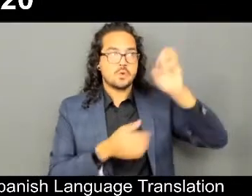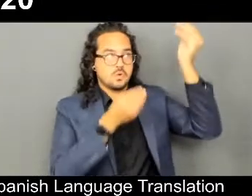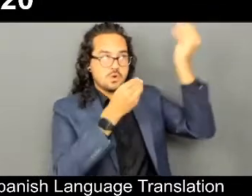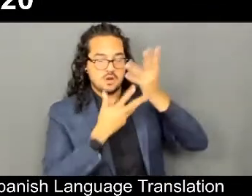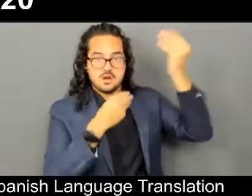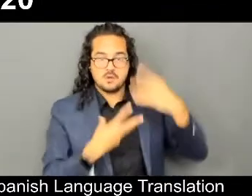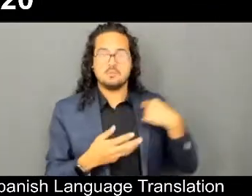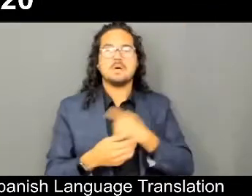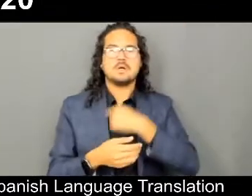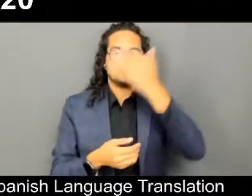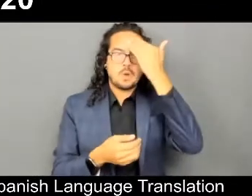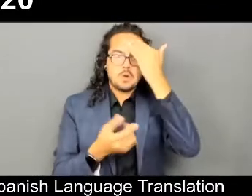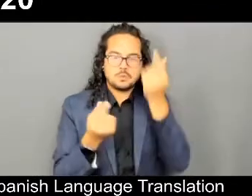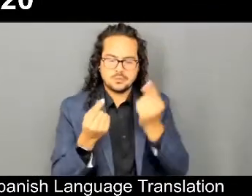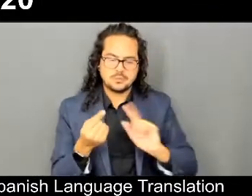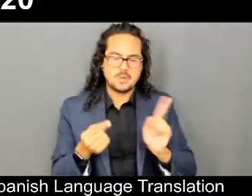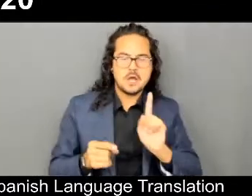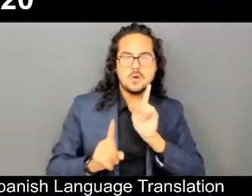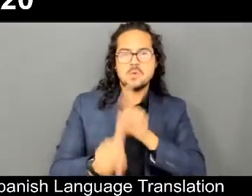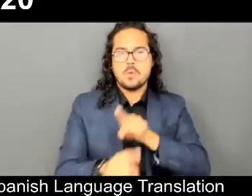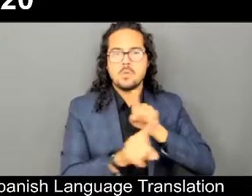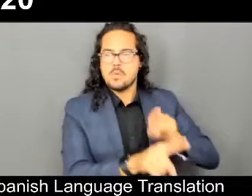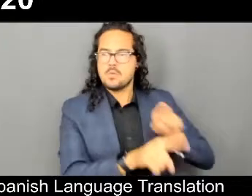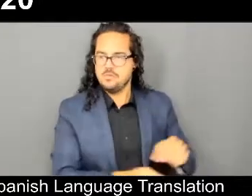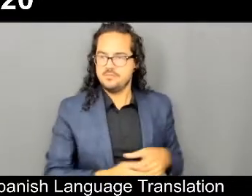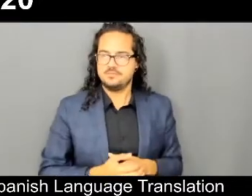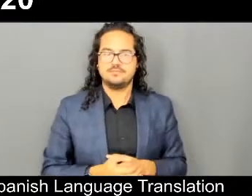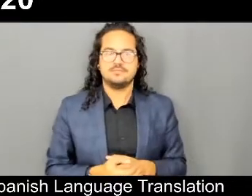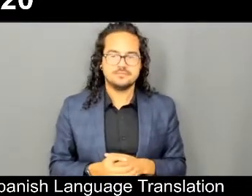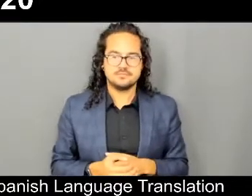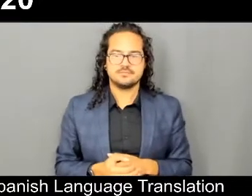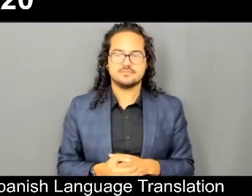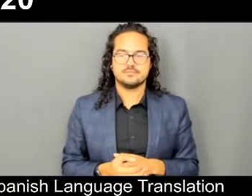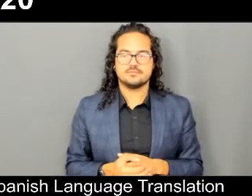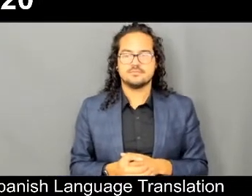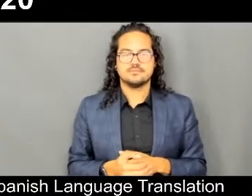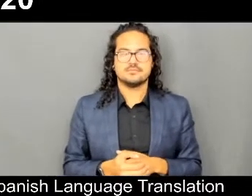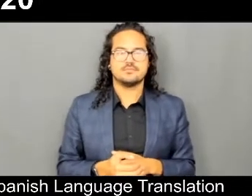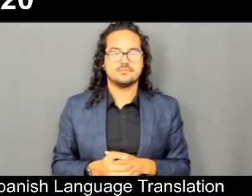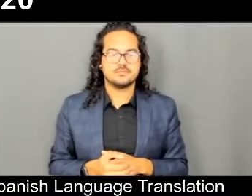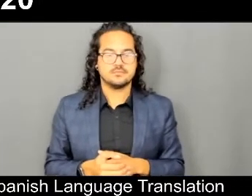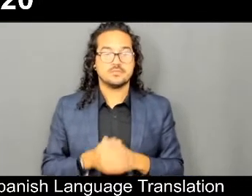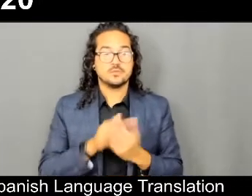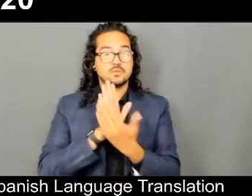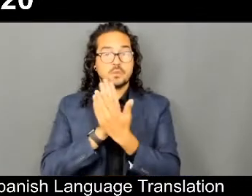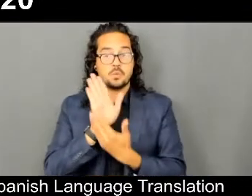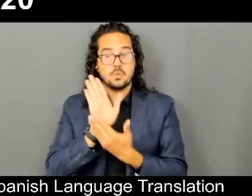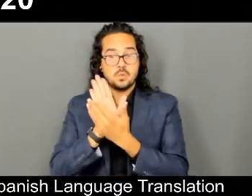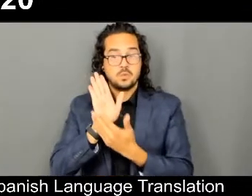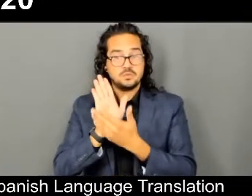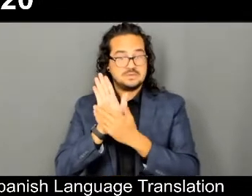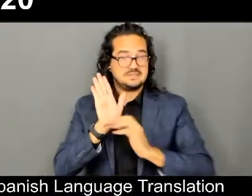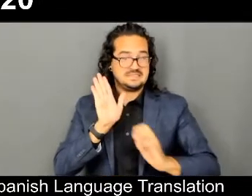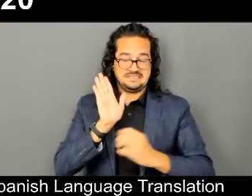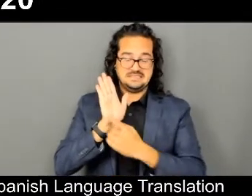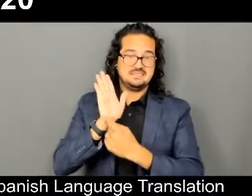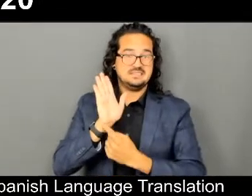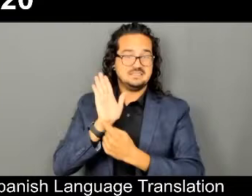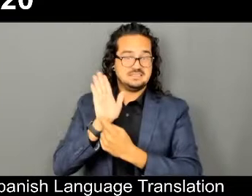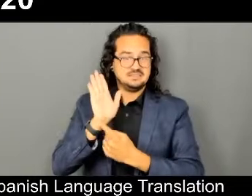basically coming off the coast there on the east side. That's looking good. And as we rise in